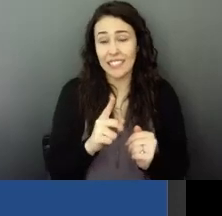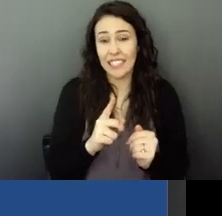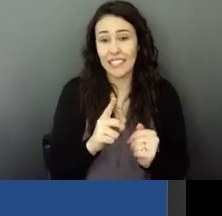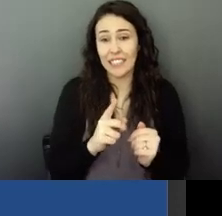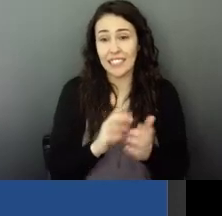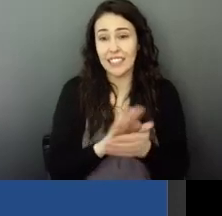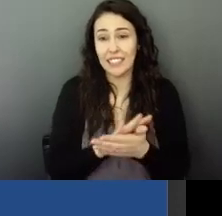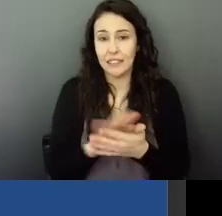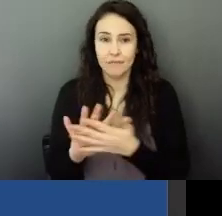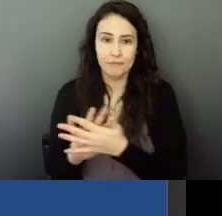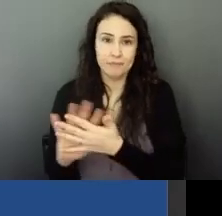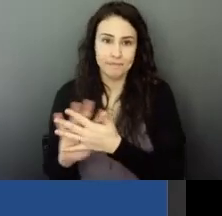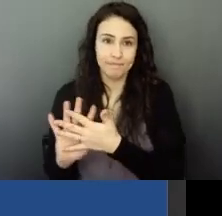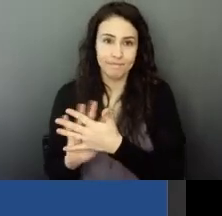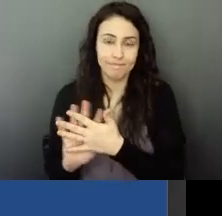you're not